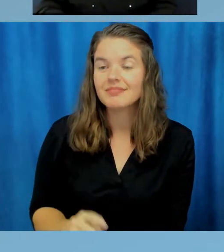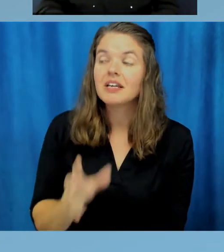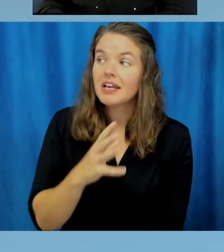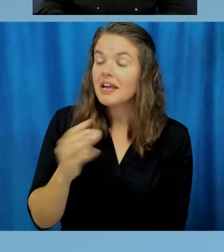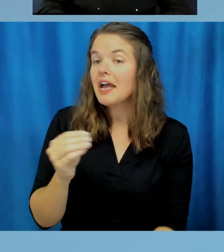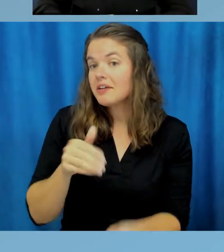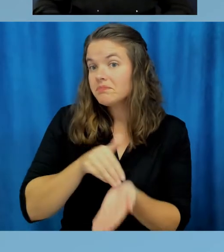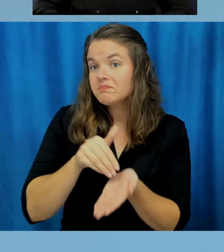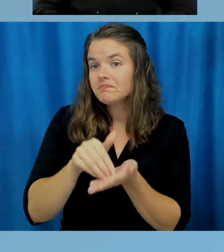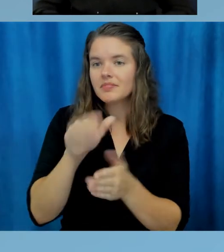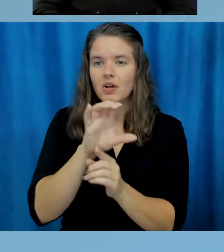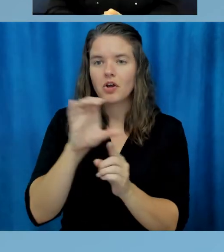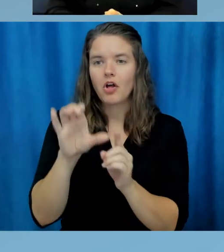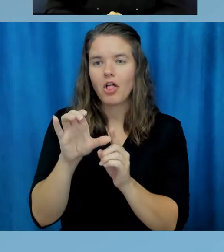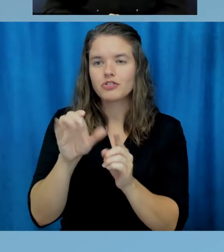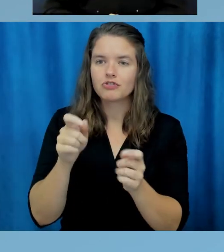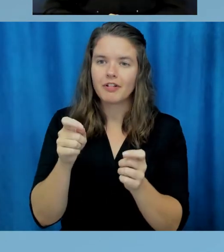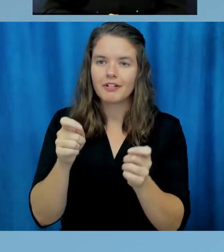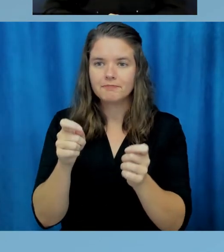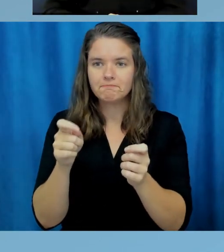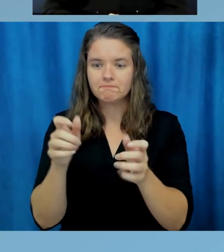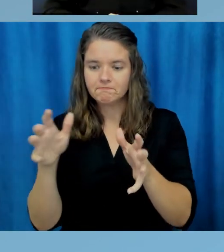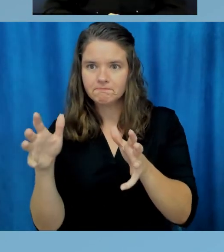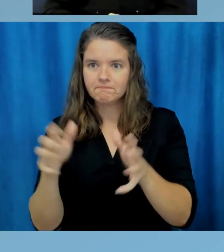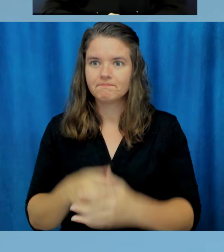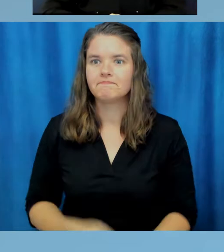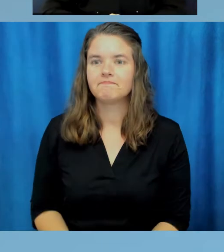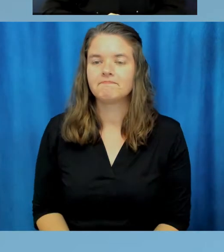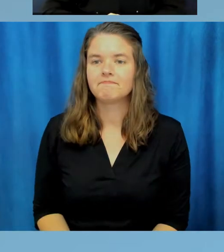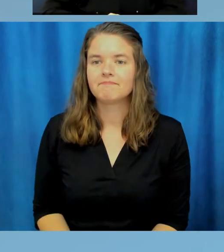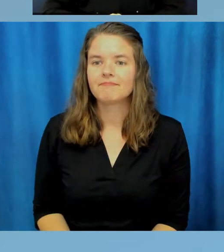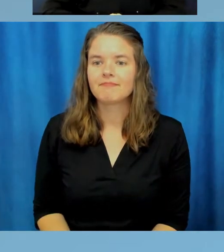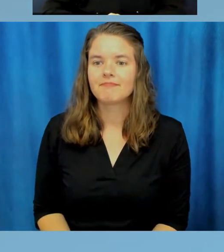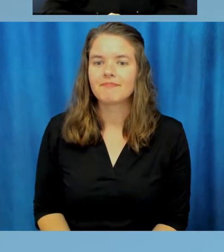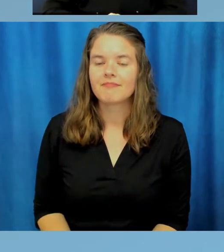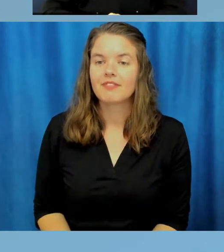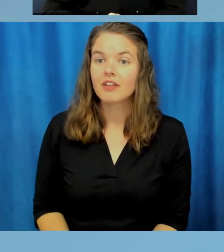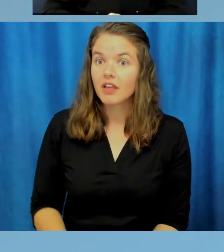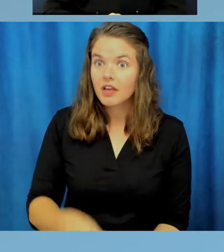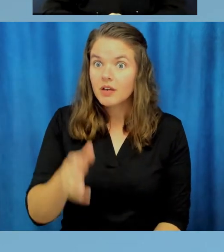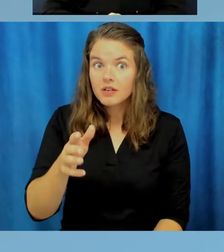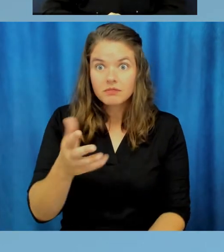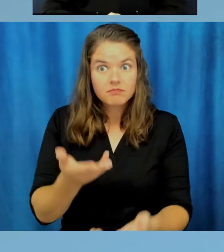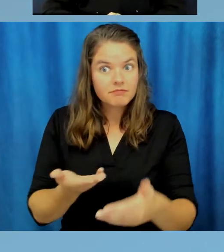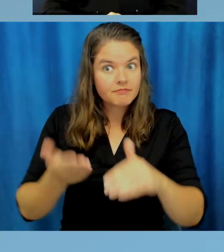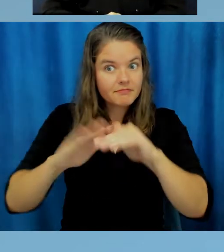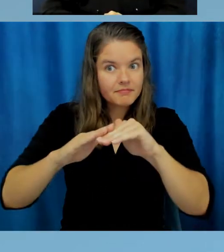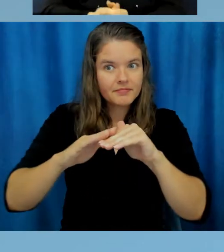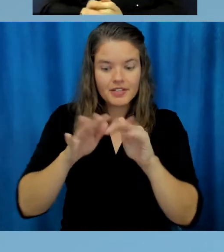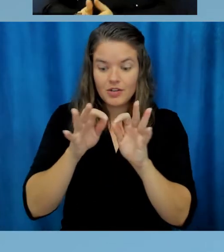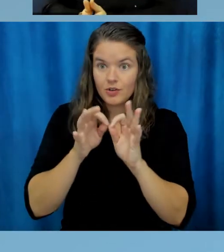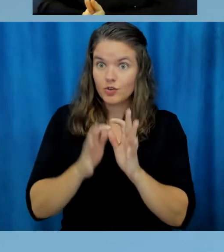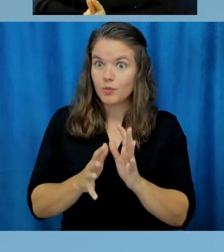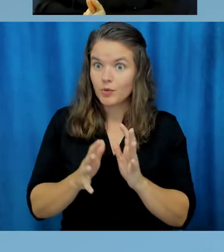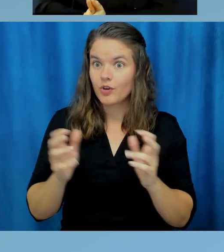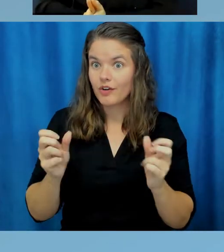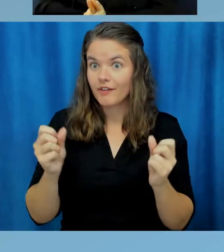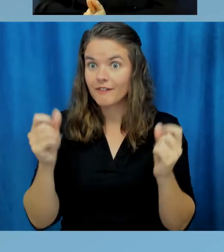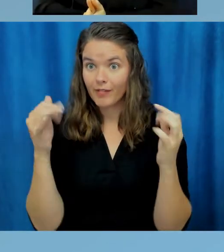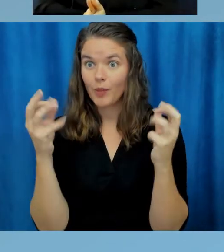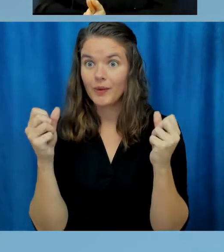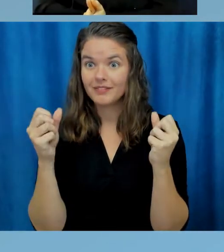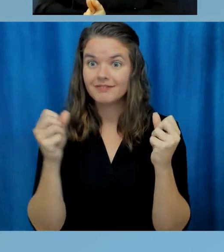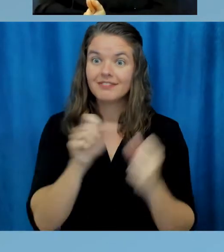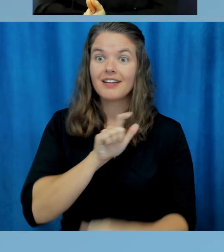culturally mediate. So what's more, like I was saying before, is that interpreters are fluent in both their L1, which